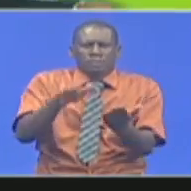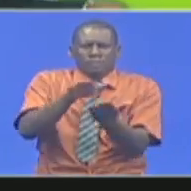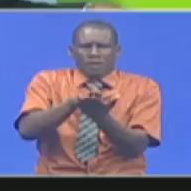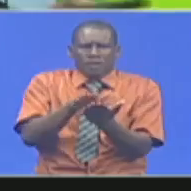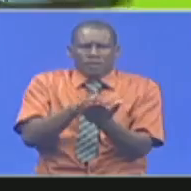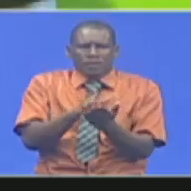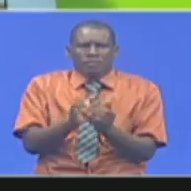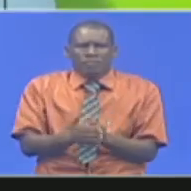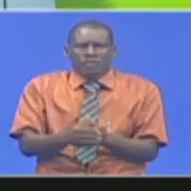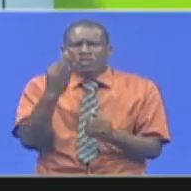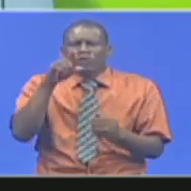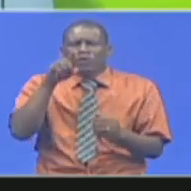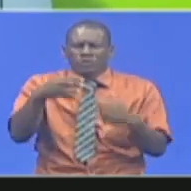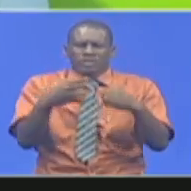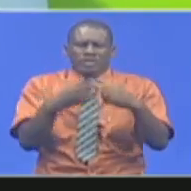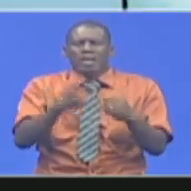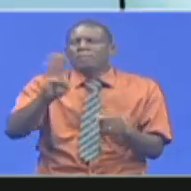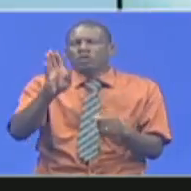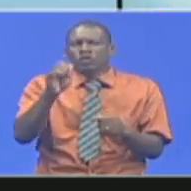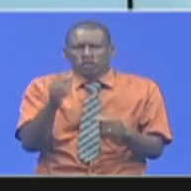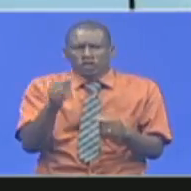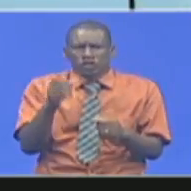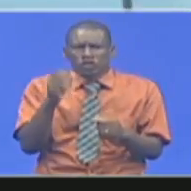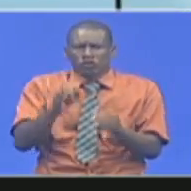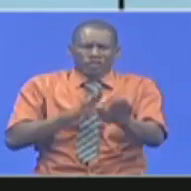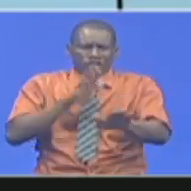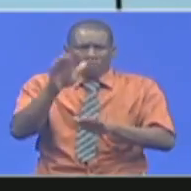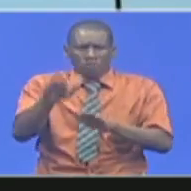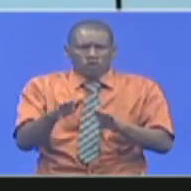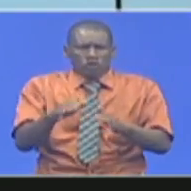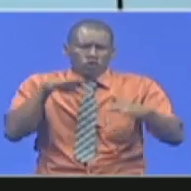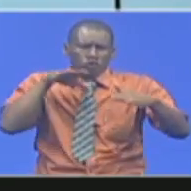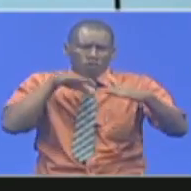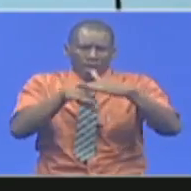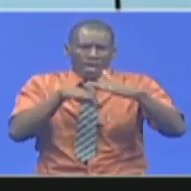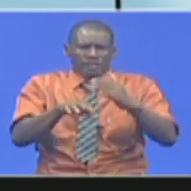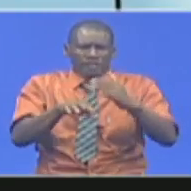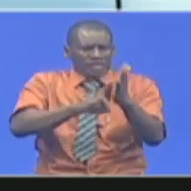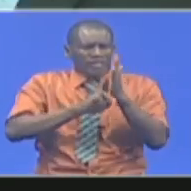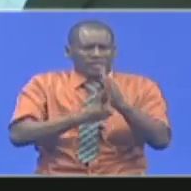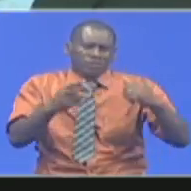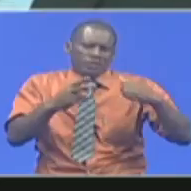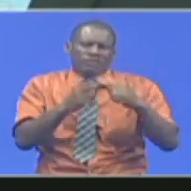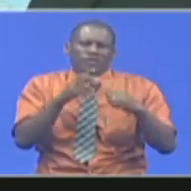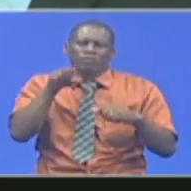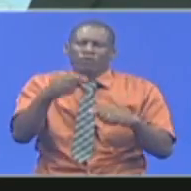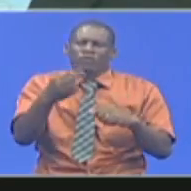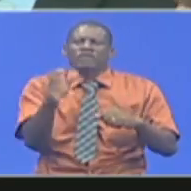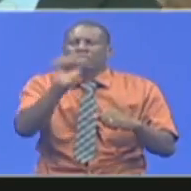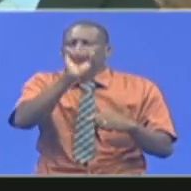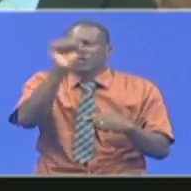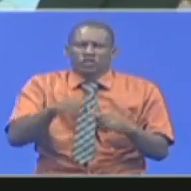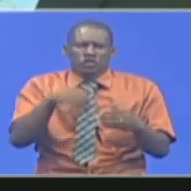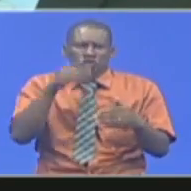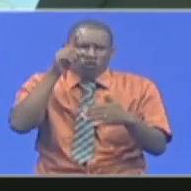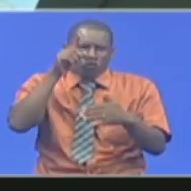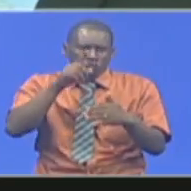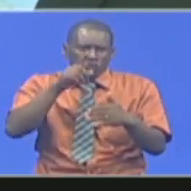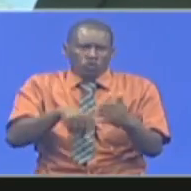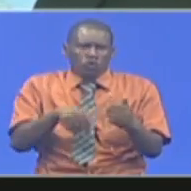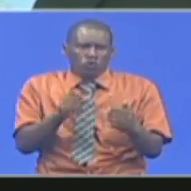The 3.9 billion shillings worth of deposits to be accessed represents 7.5% of what has been deemed to be